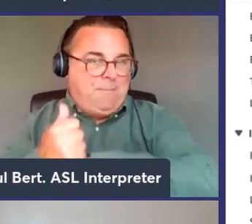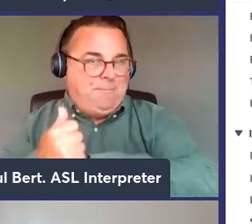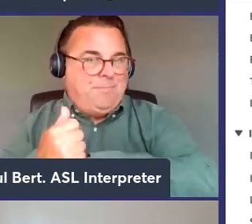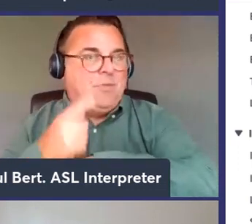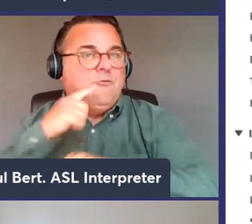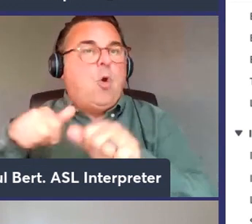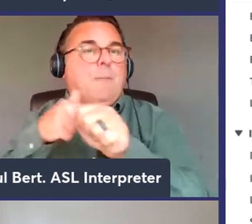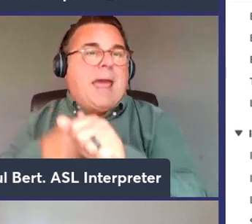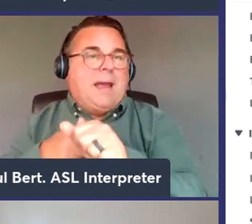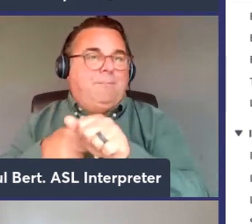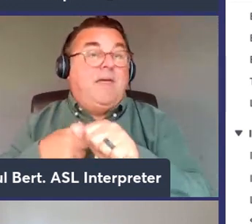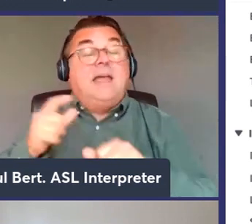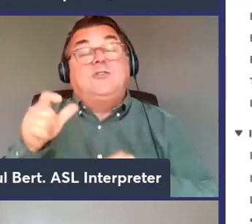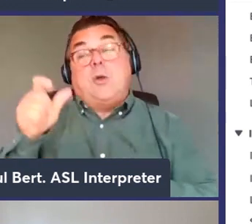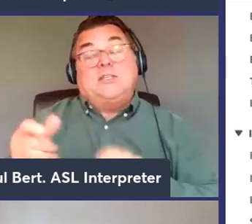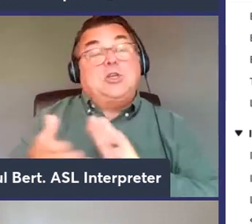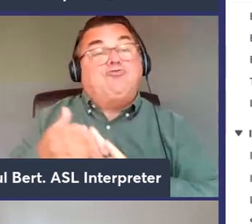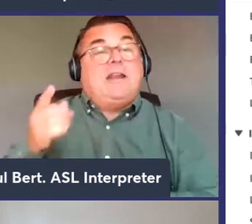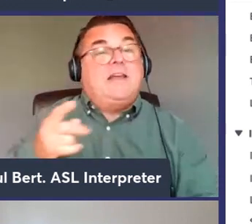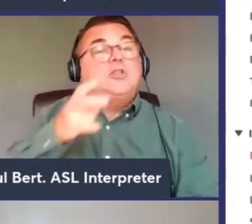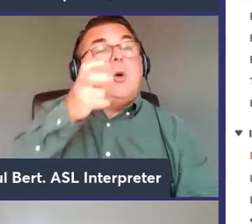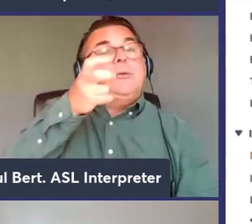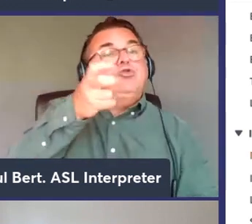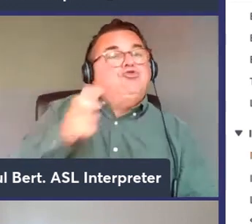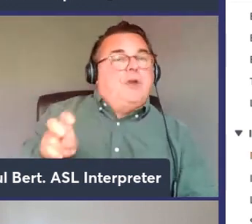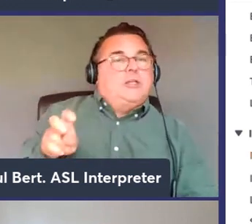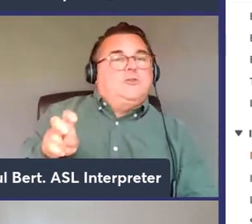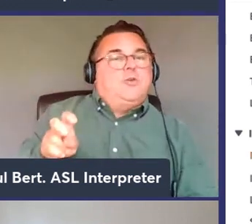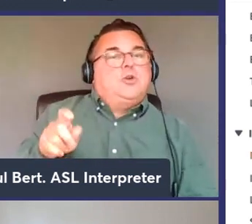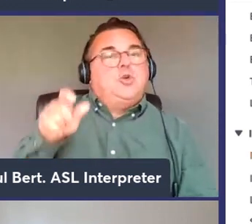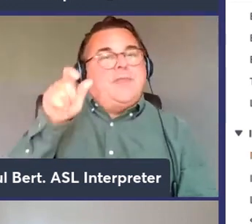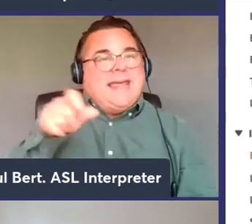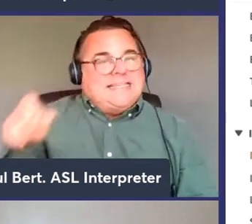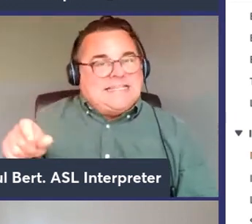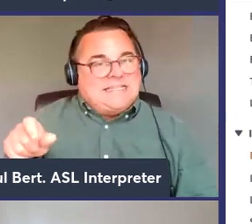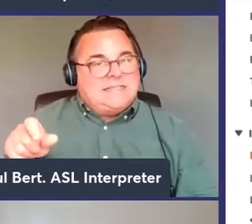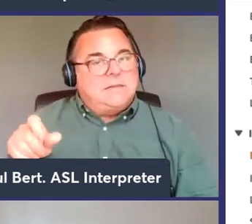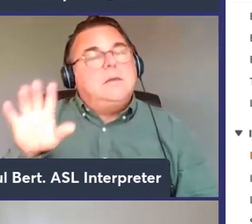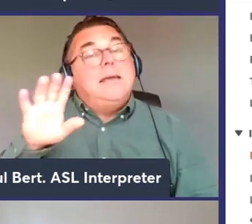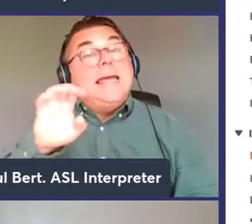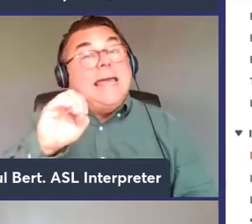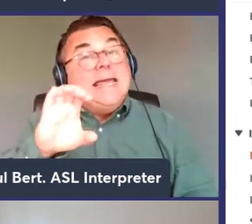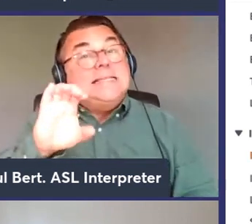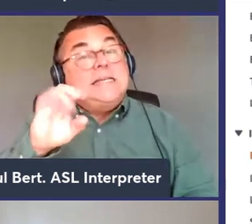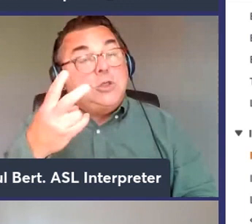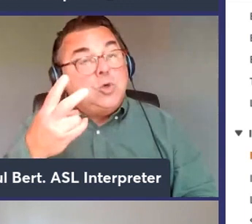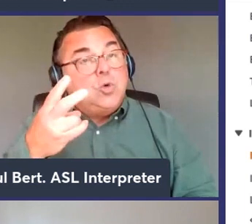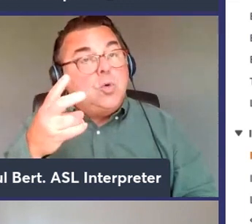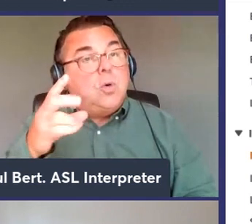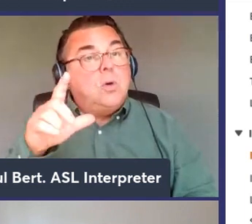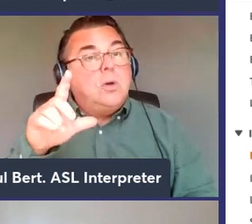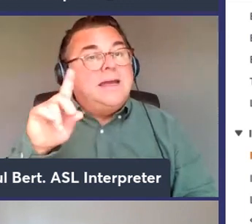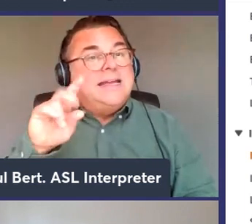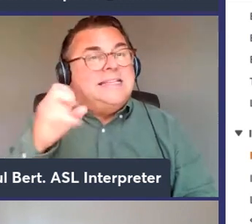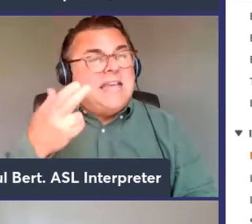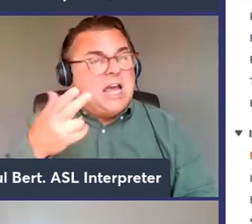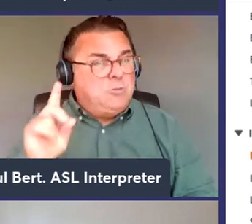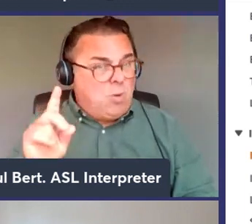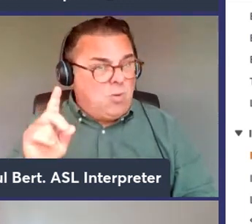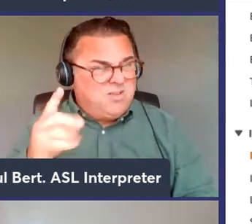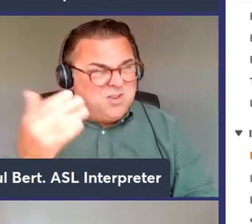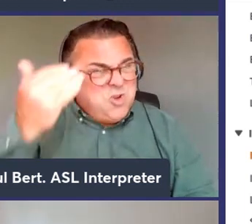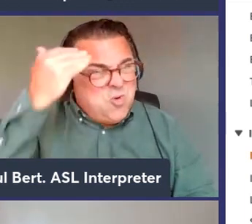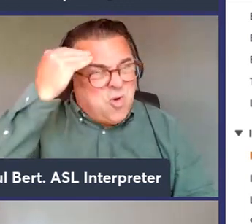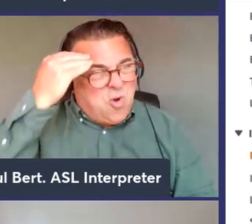do have instances running on. So I'm going to go over to the instances screen. And again, this is the EC2 console. For those of you watching who are familiar